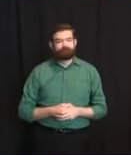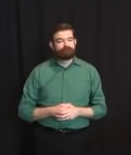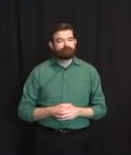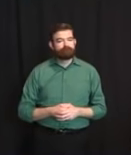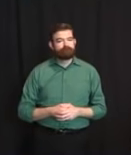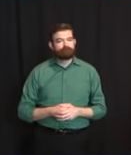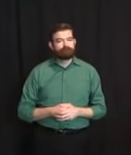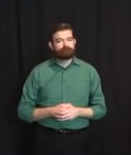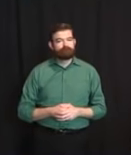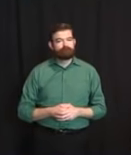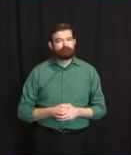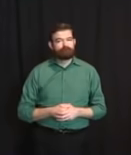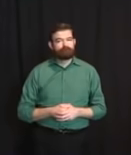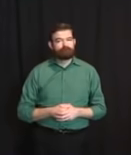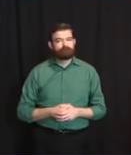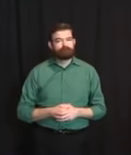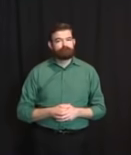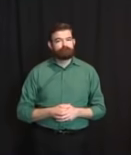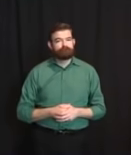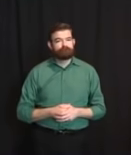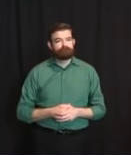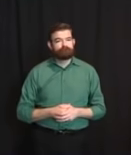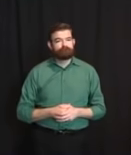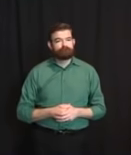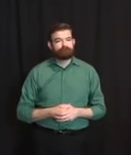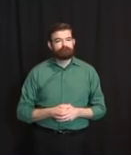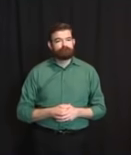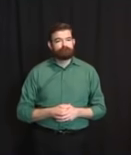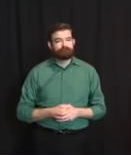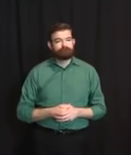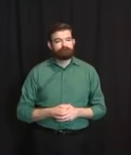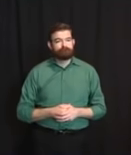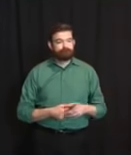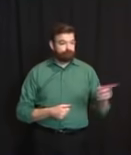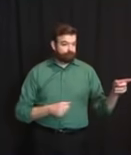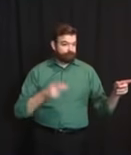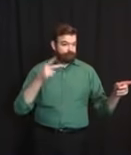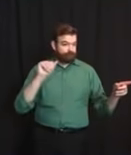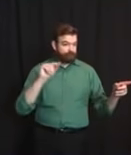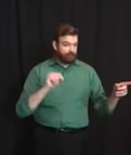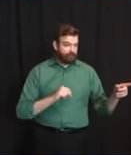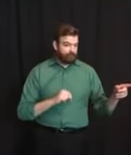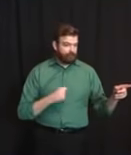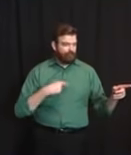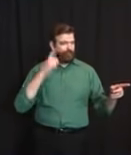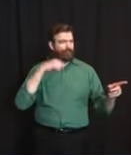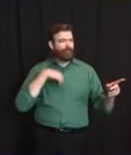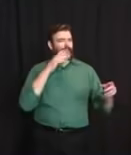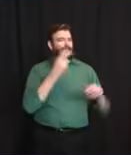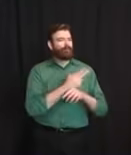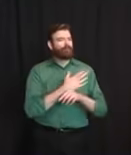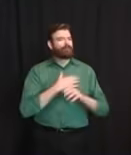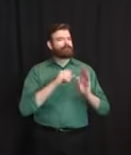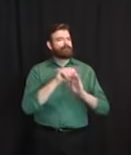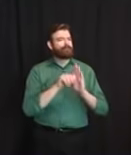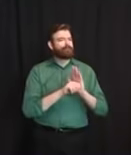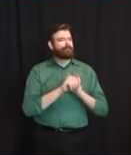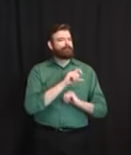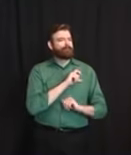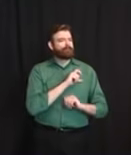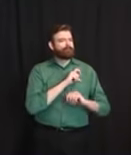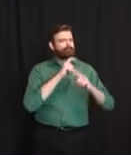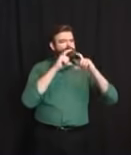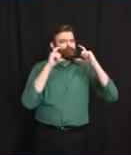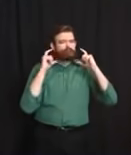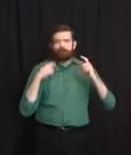Again, Pat, I intended to wear my state police mask, but I'm still on the prowl looking for that. I